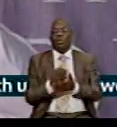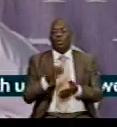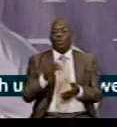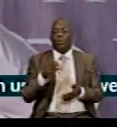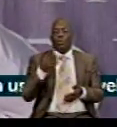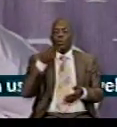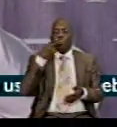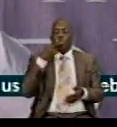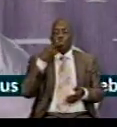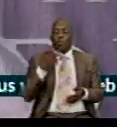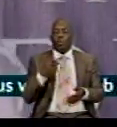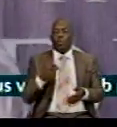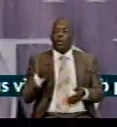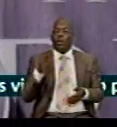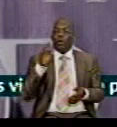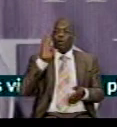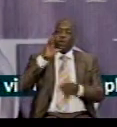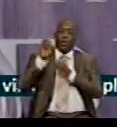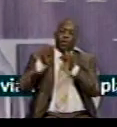is